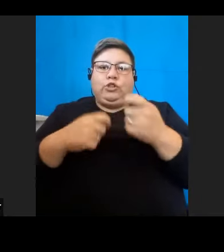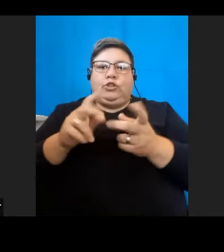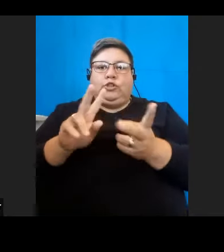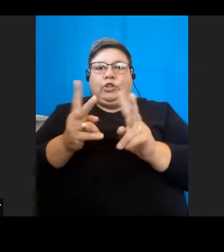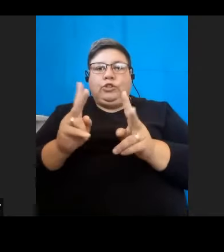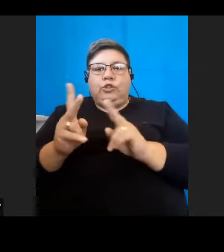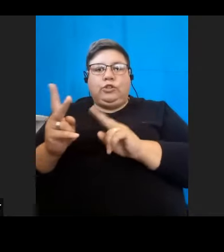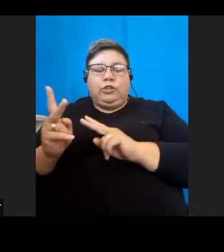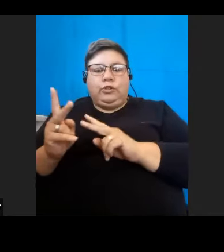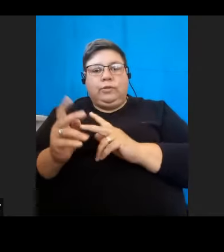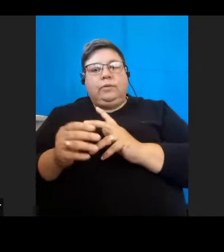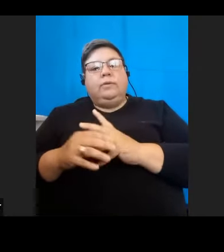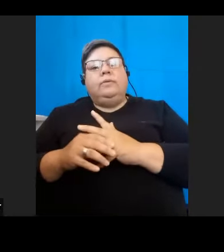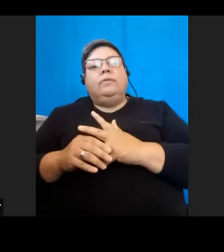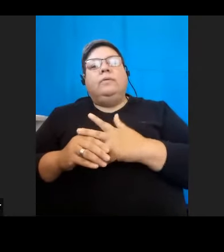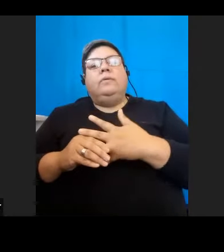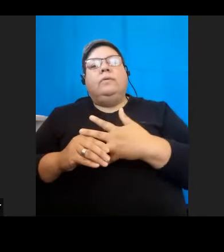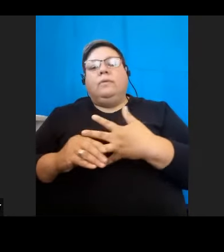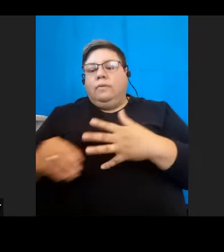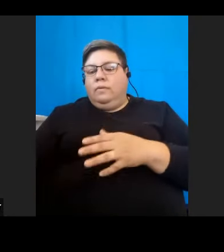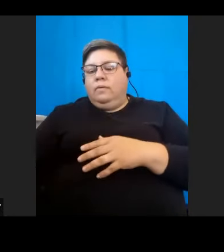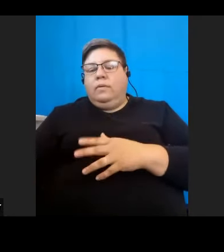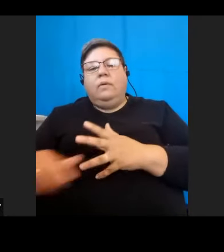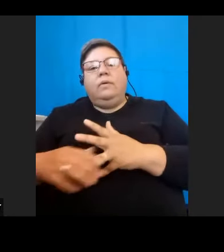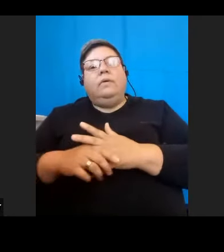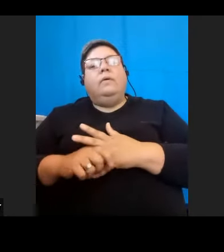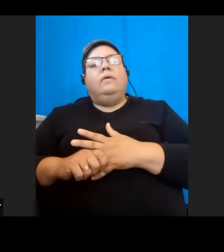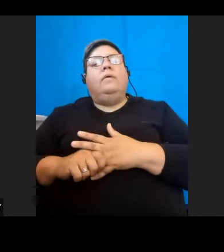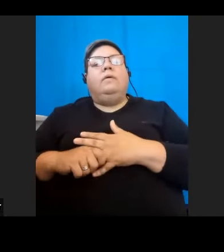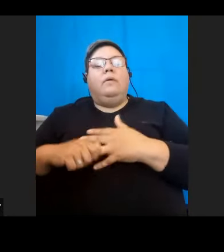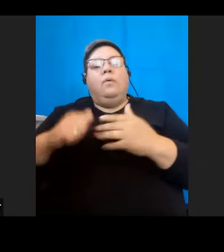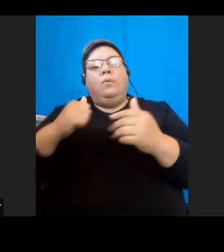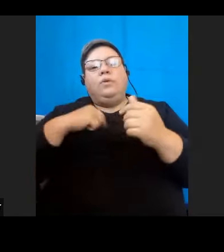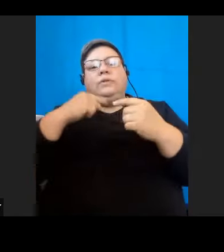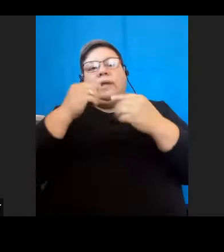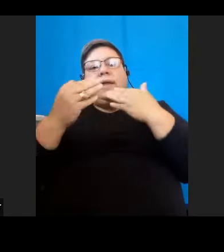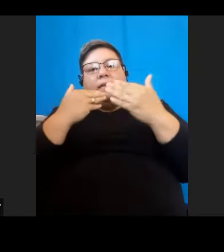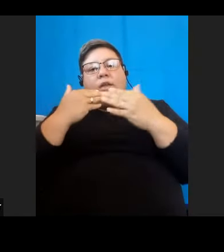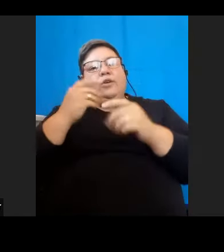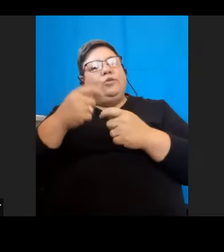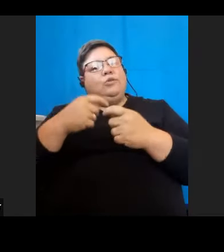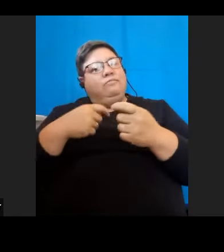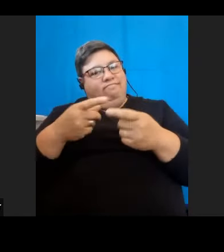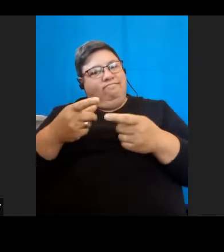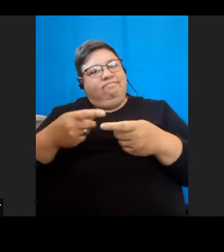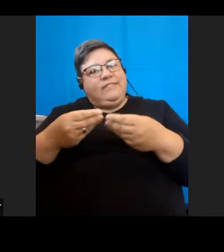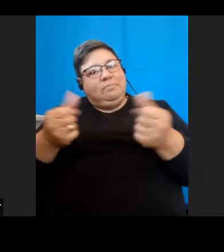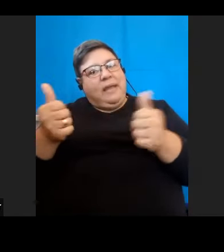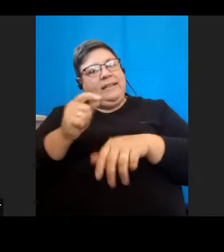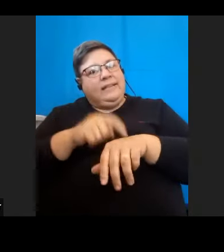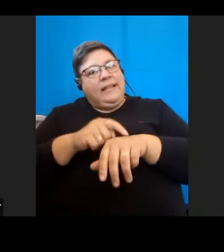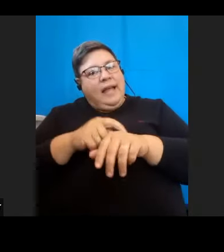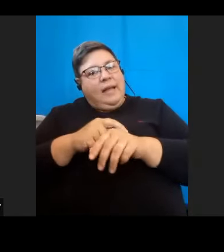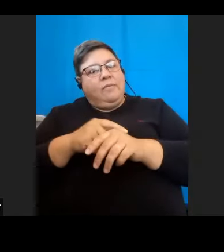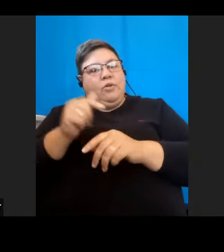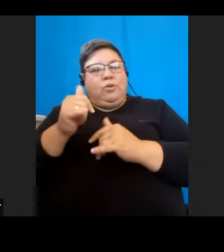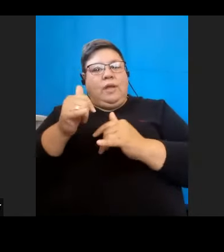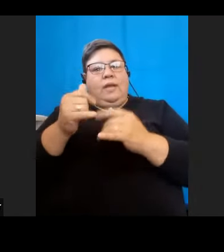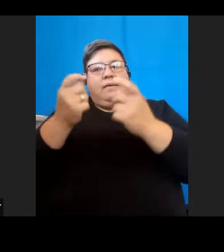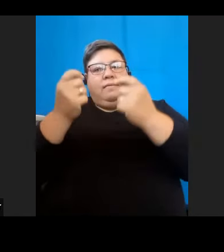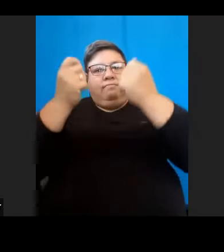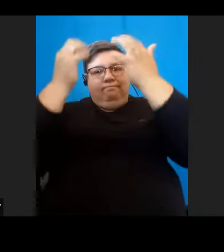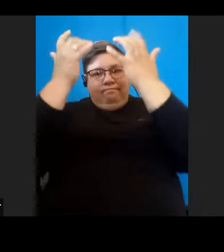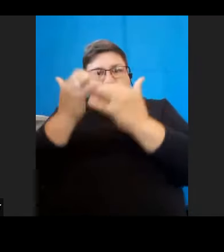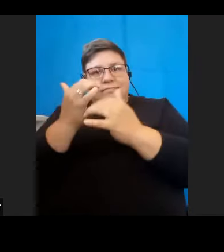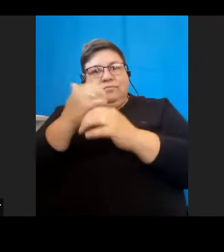it. But for that, I want to thank you for spending time with us today. I know today was a budget speech and most of you would have